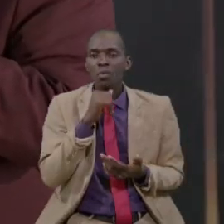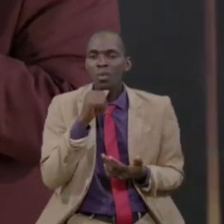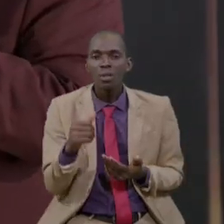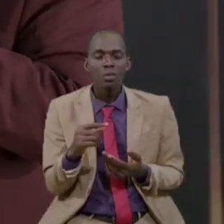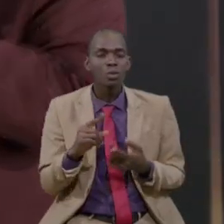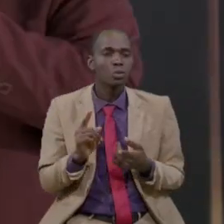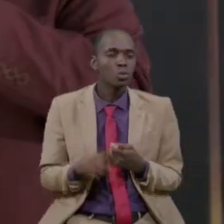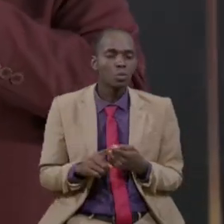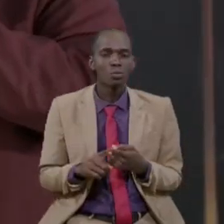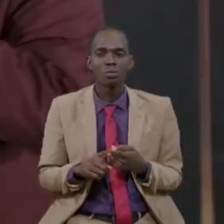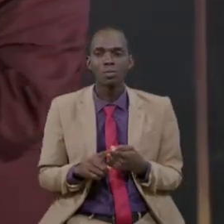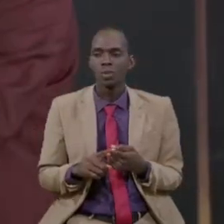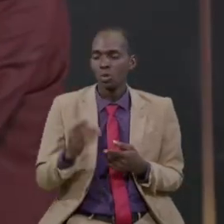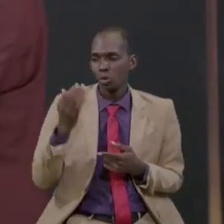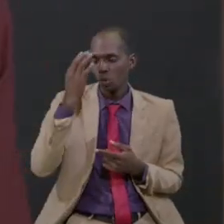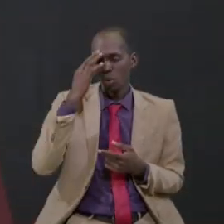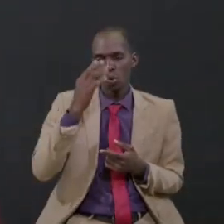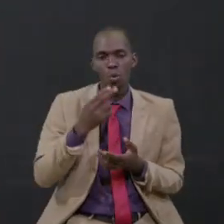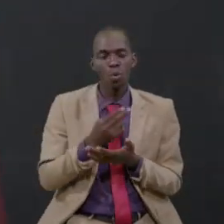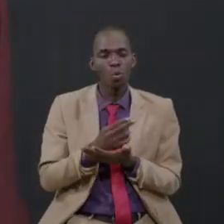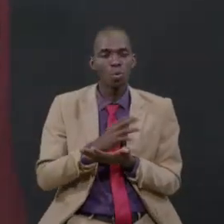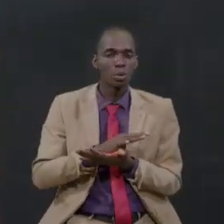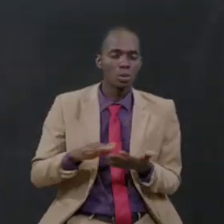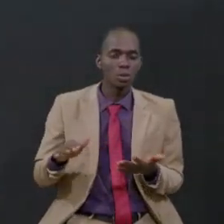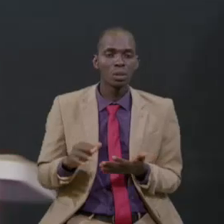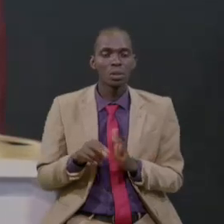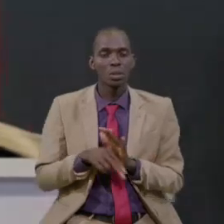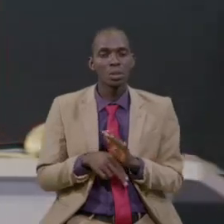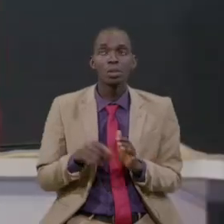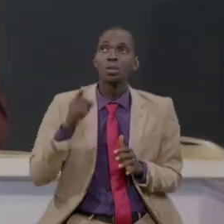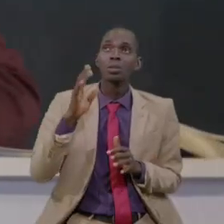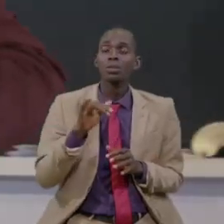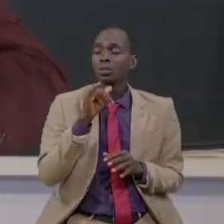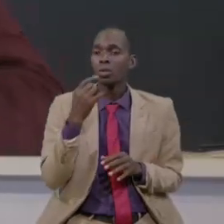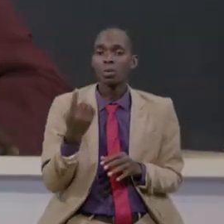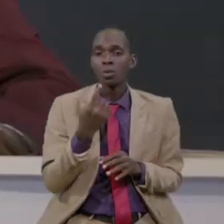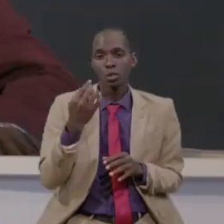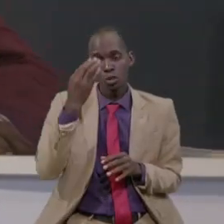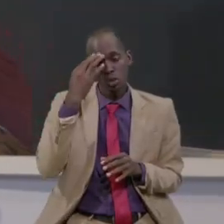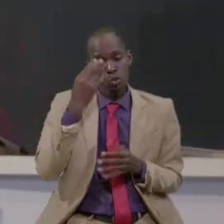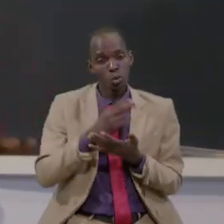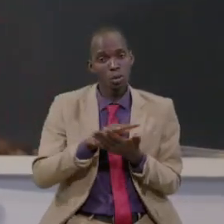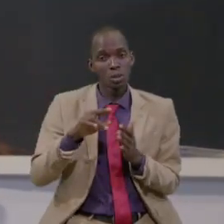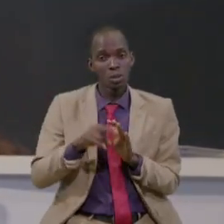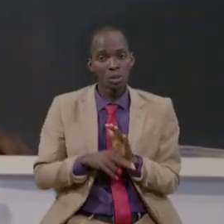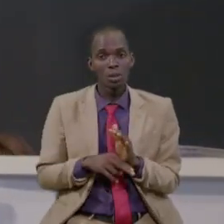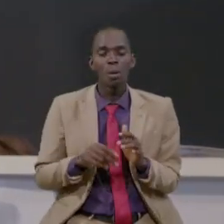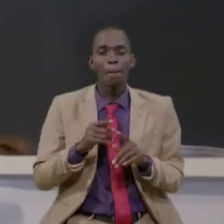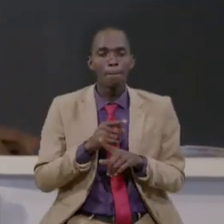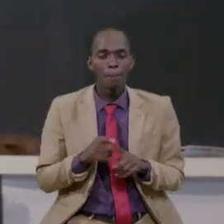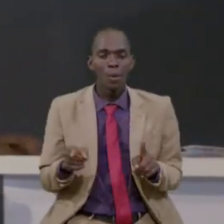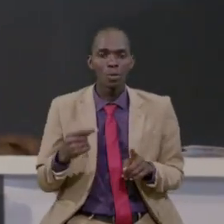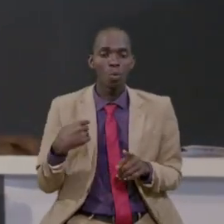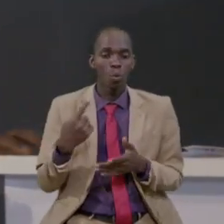holy. God does not reckon holy what really in a practical way is not